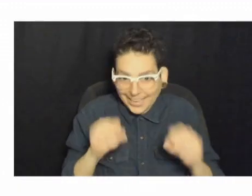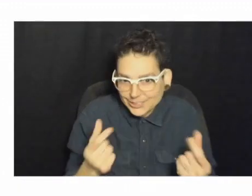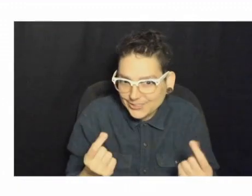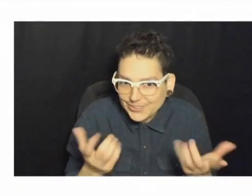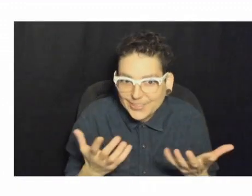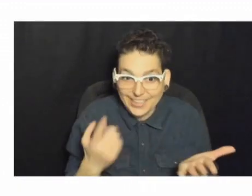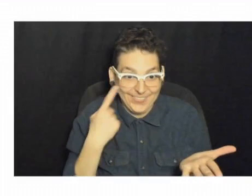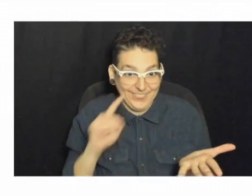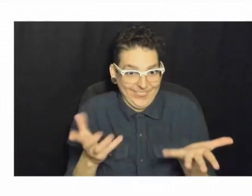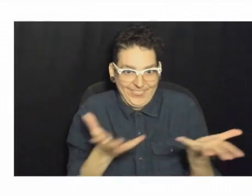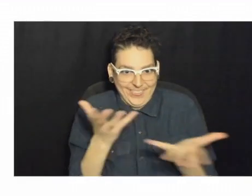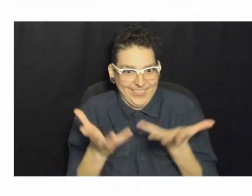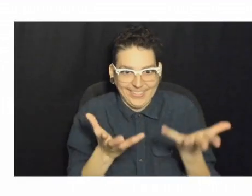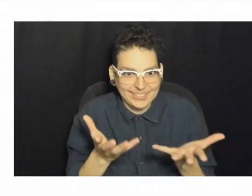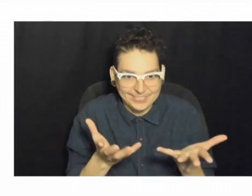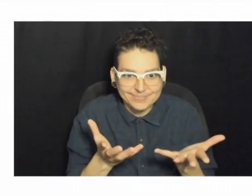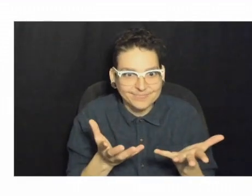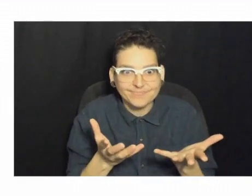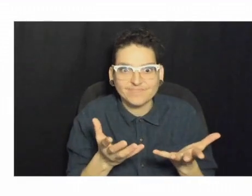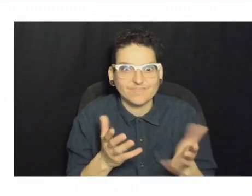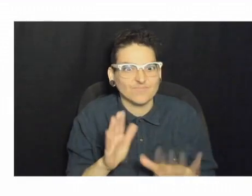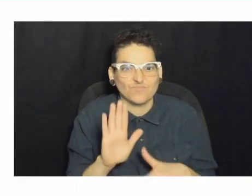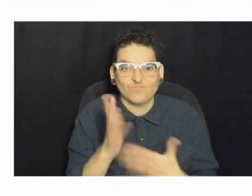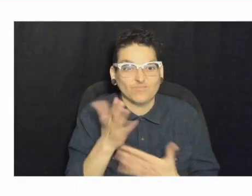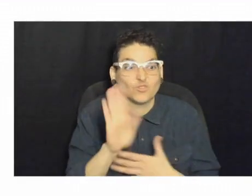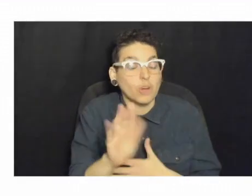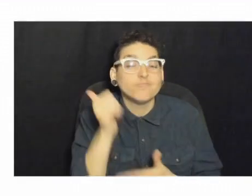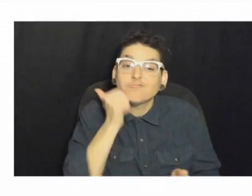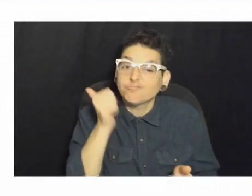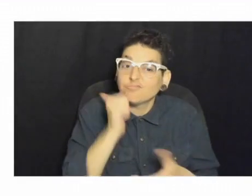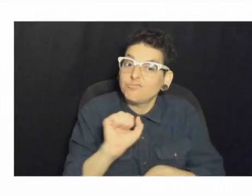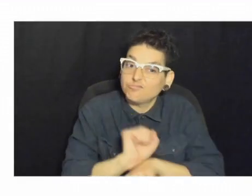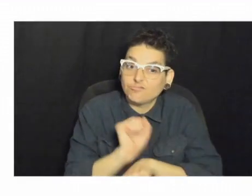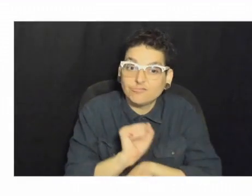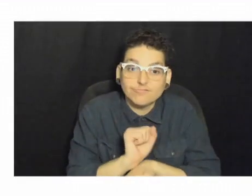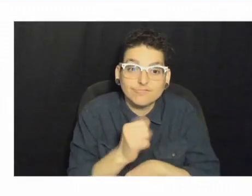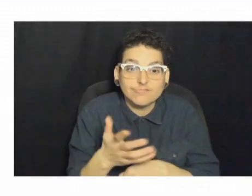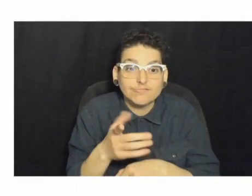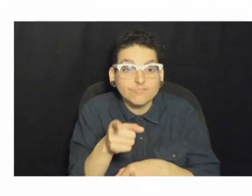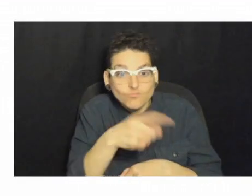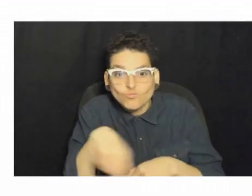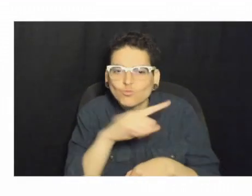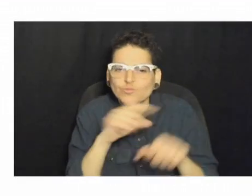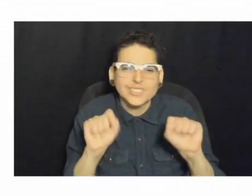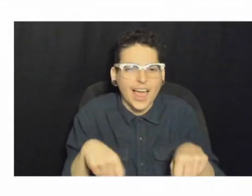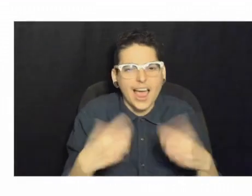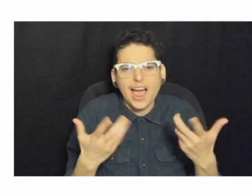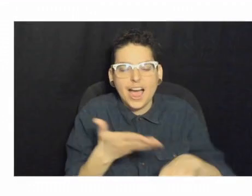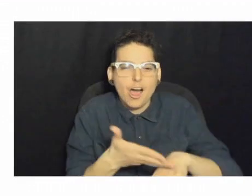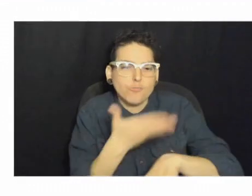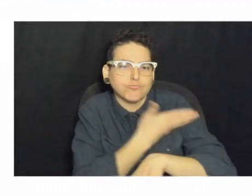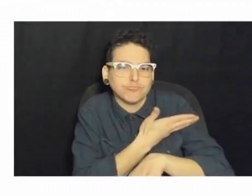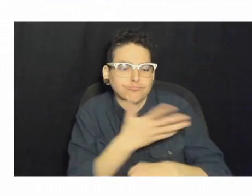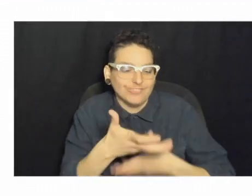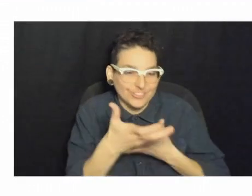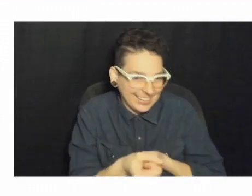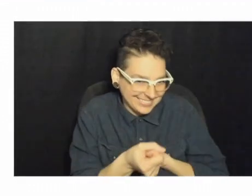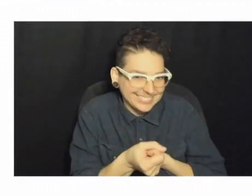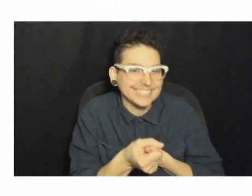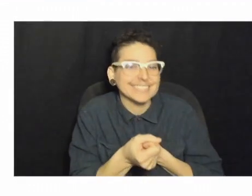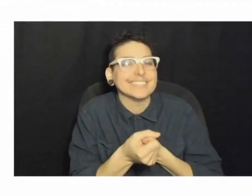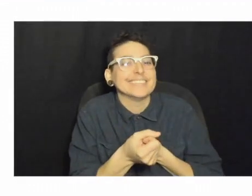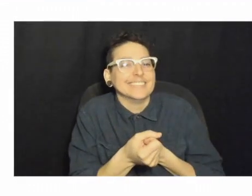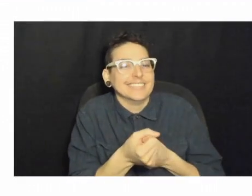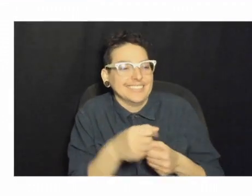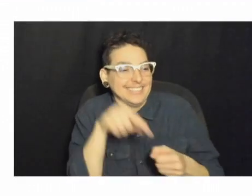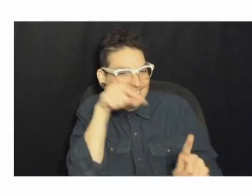in your daily work to contribute to greater trust in FEPR science? And then what do you need to do to move these